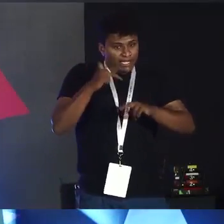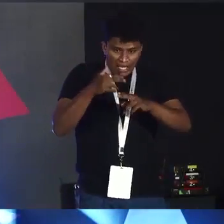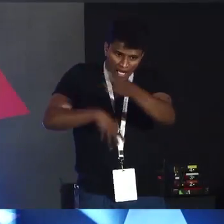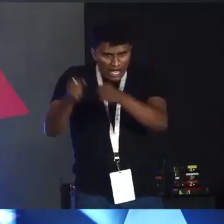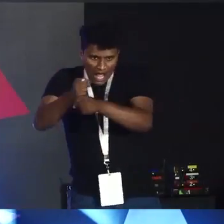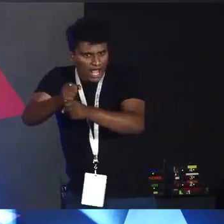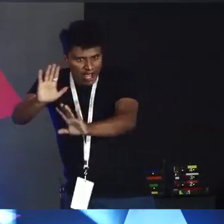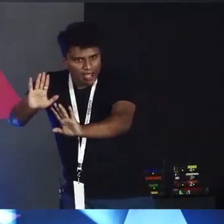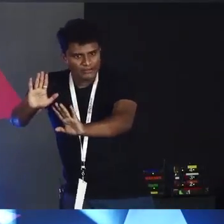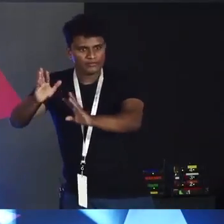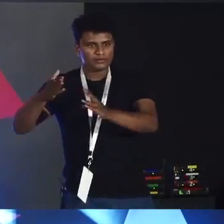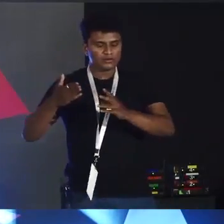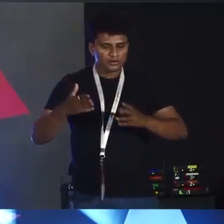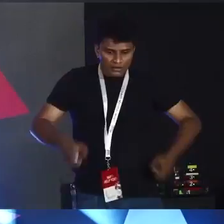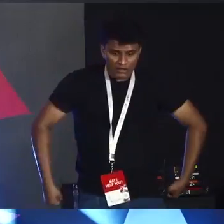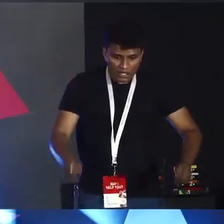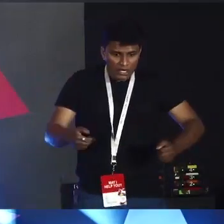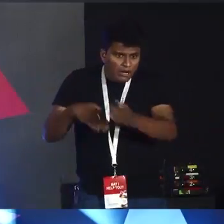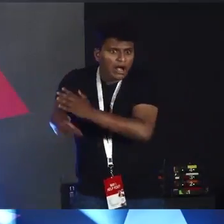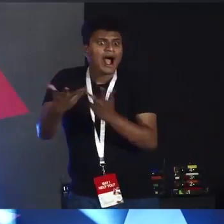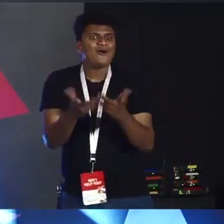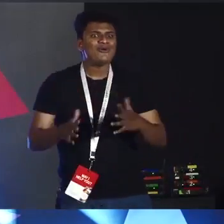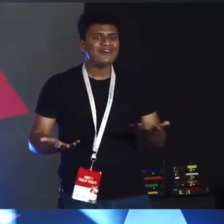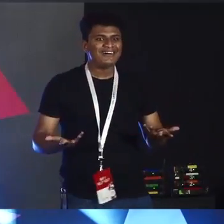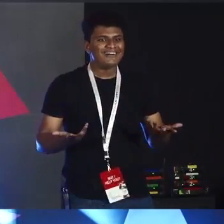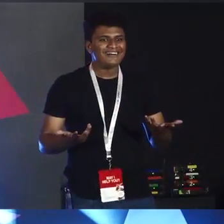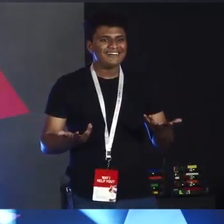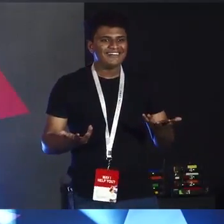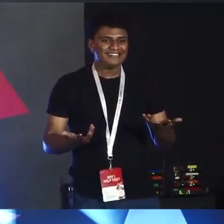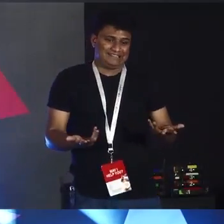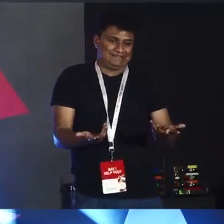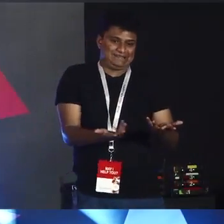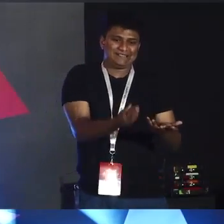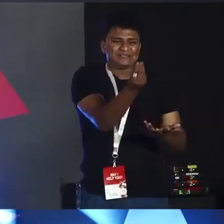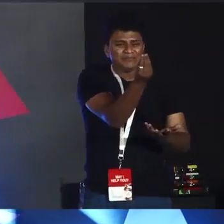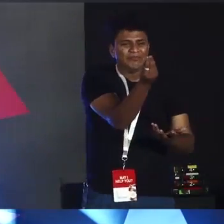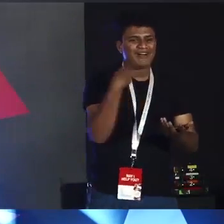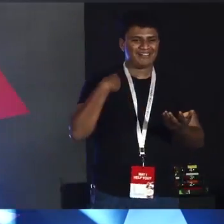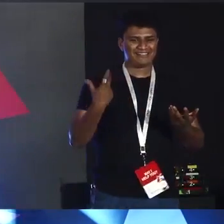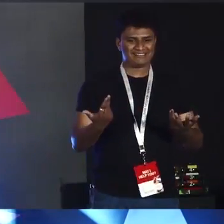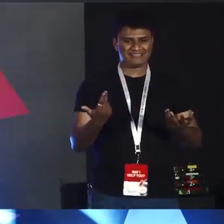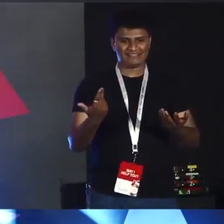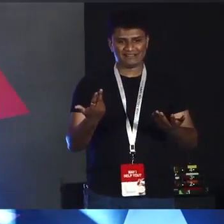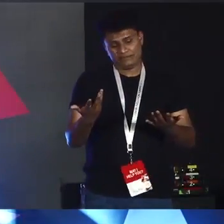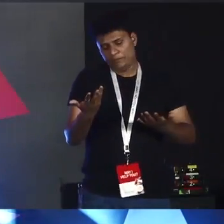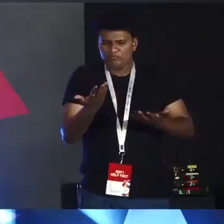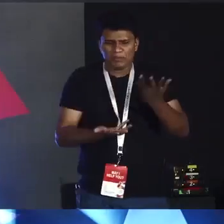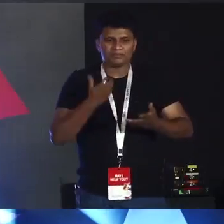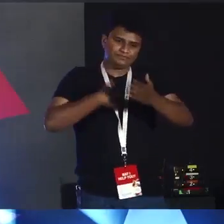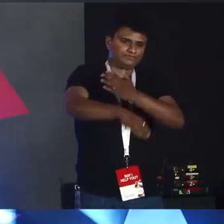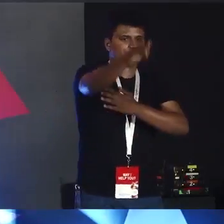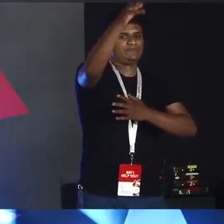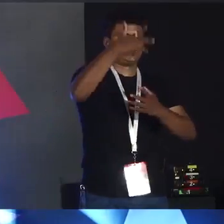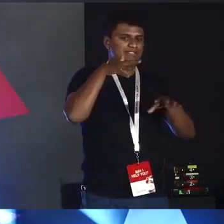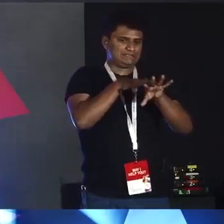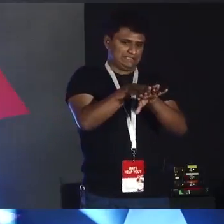wheelchairs? If the boy can go somehow, how will the girl go? So maybe, you know, in the next summit or before that, we all will